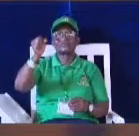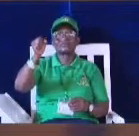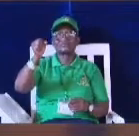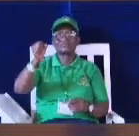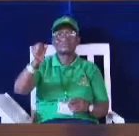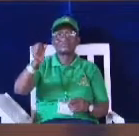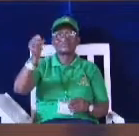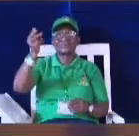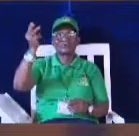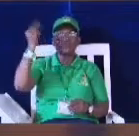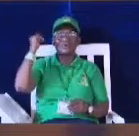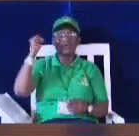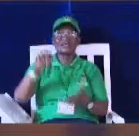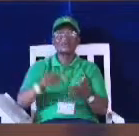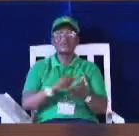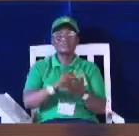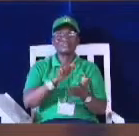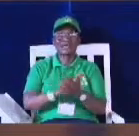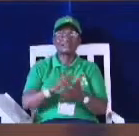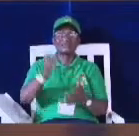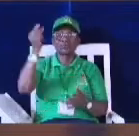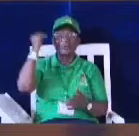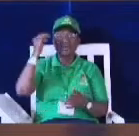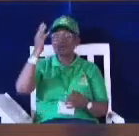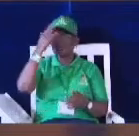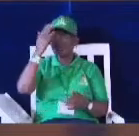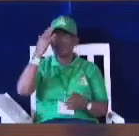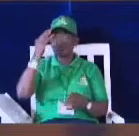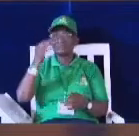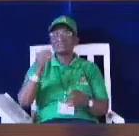were those that were known then.